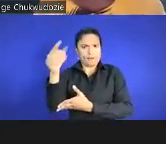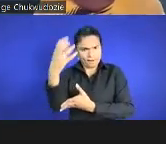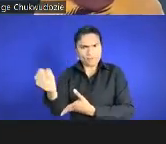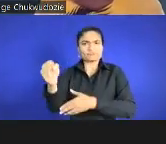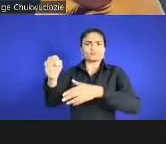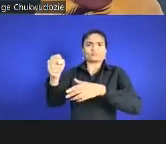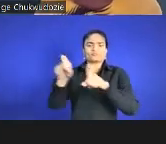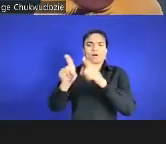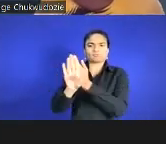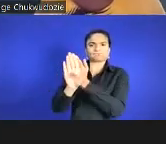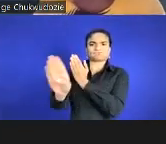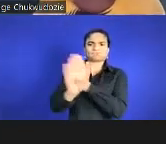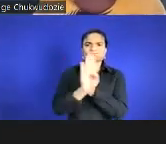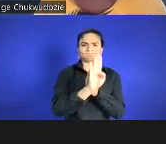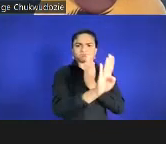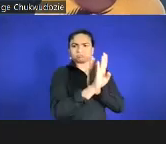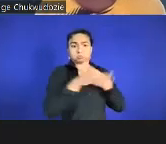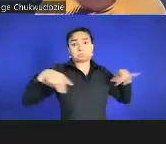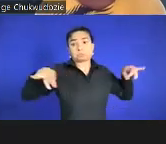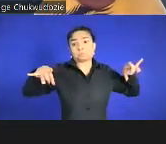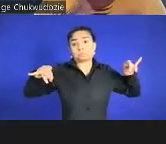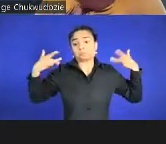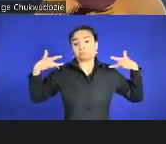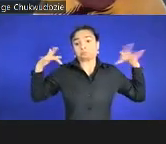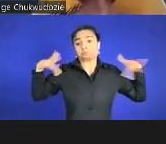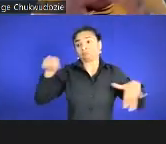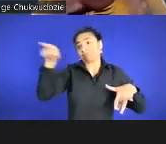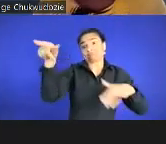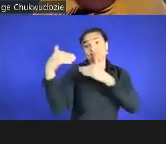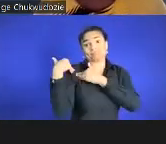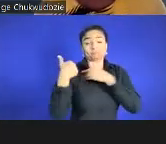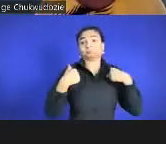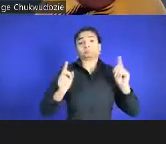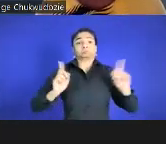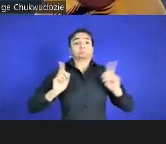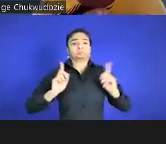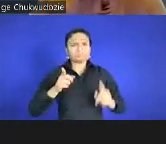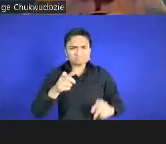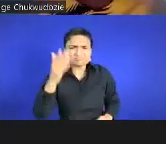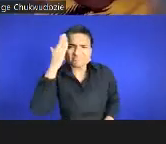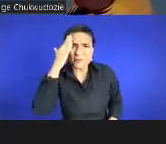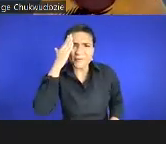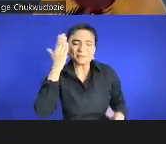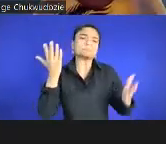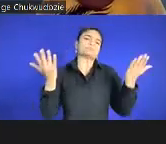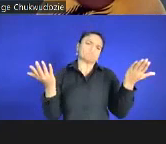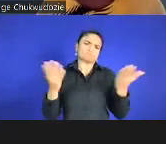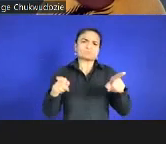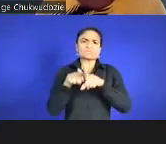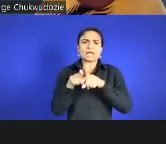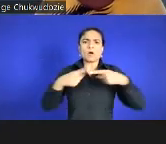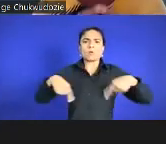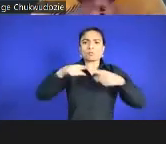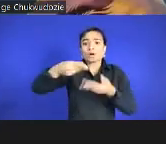people's cup of tea, it doesn't concern us. No, rather, complex mechanism should be, by